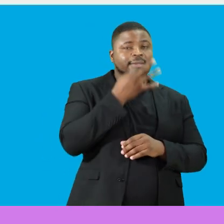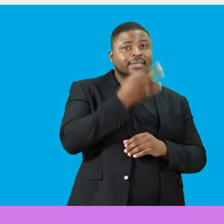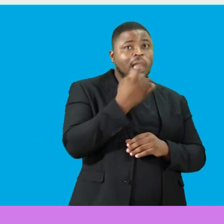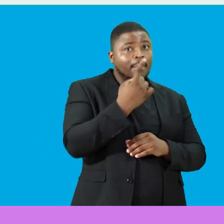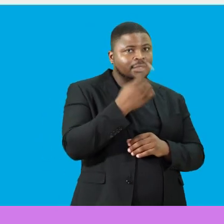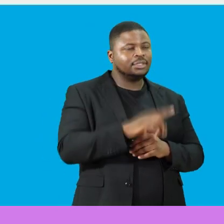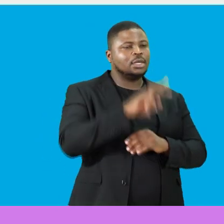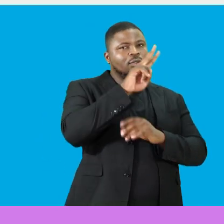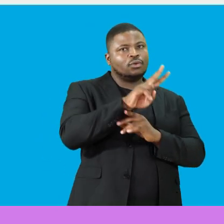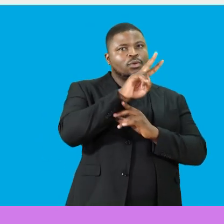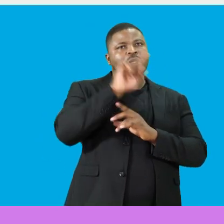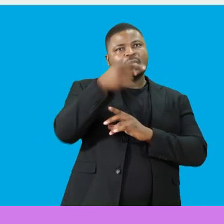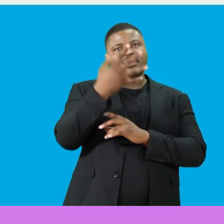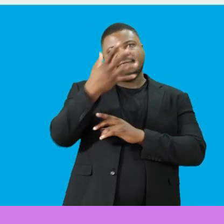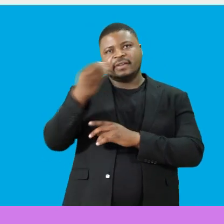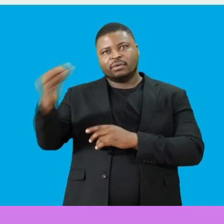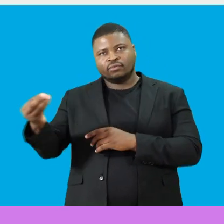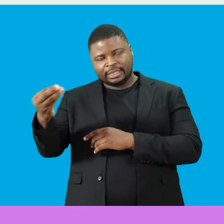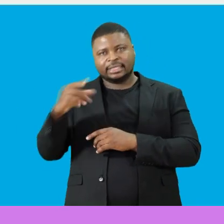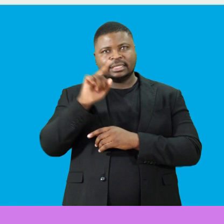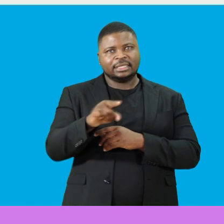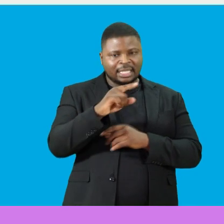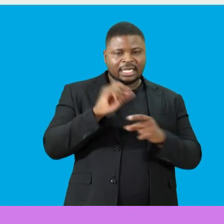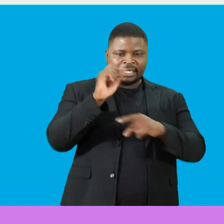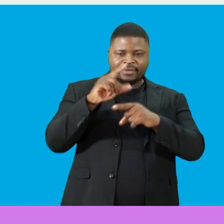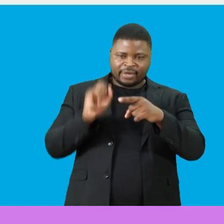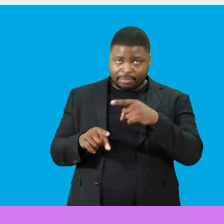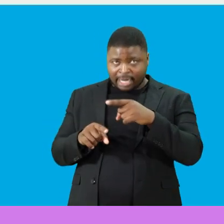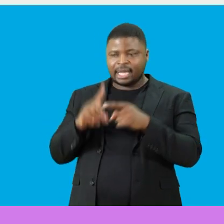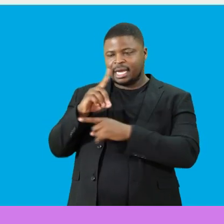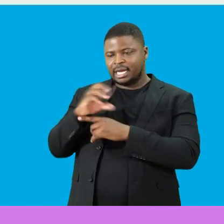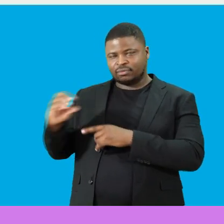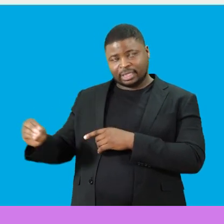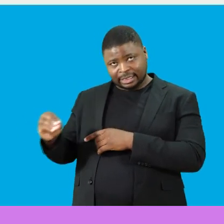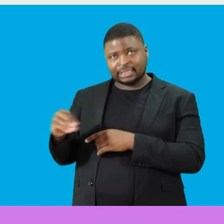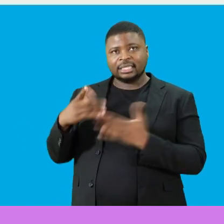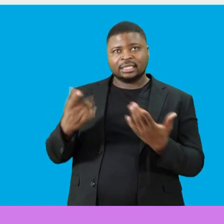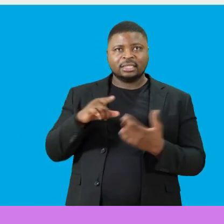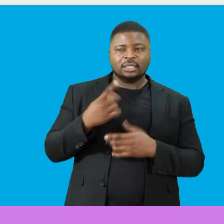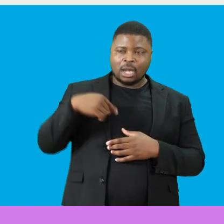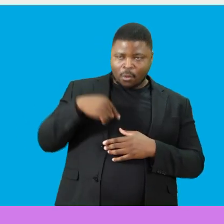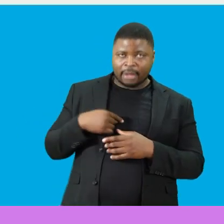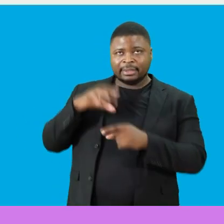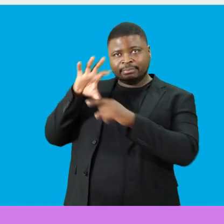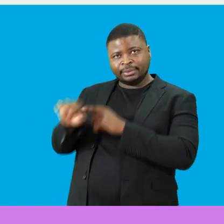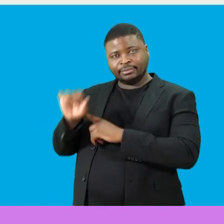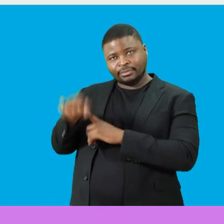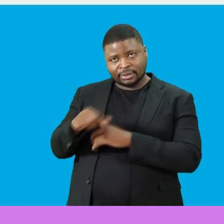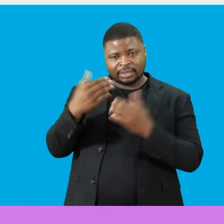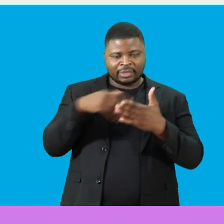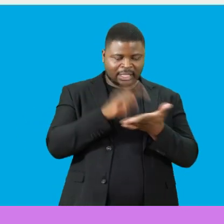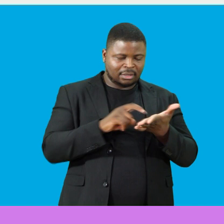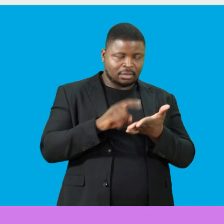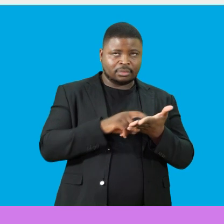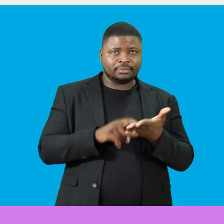2,500 divided by, because we want to find out how many 100 Rands are inside 2,500. Then you take your calculator,